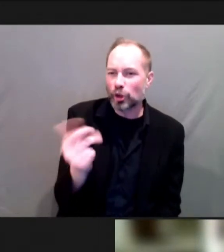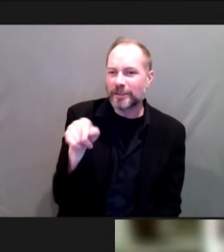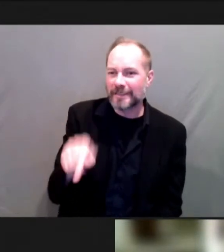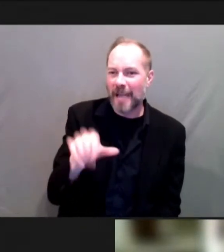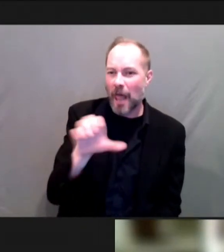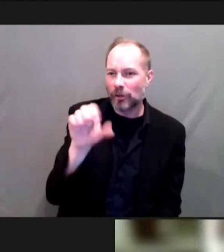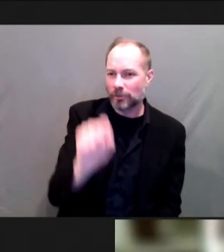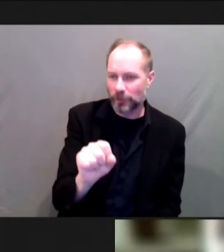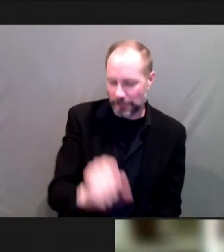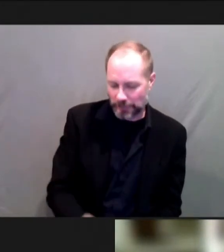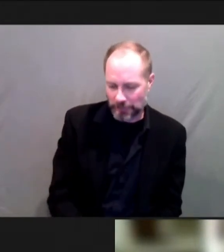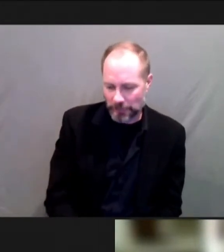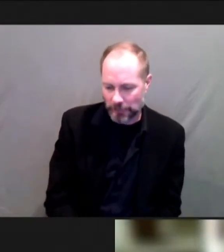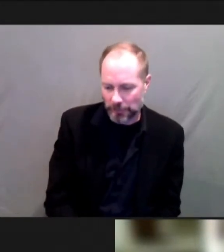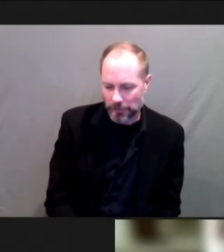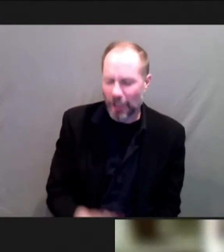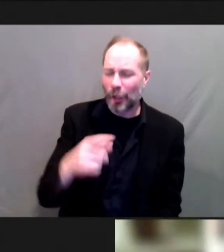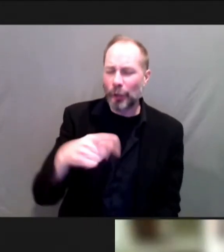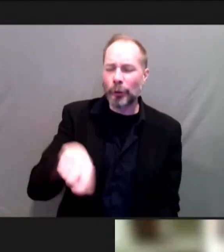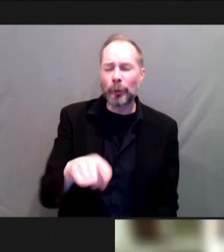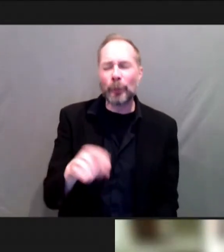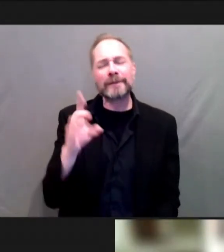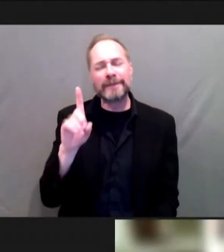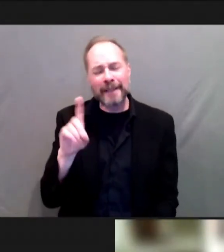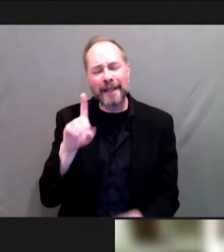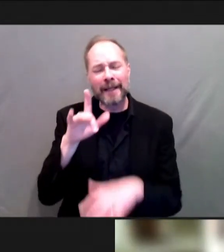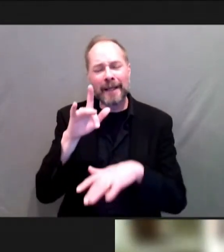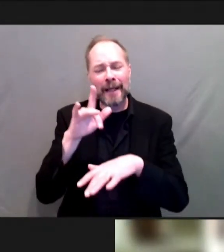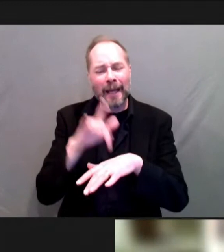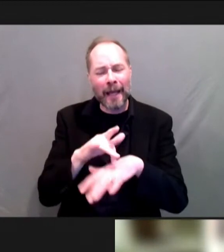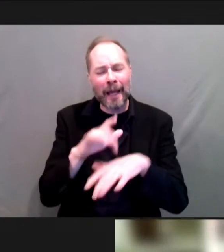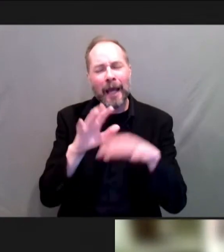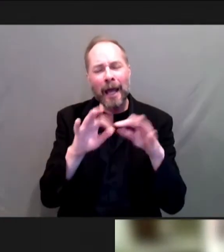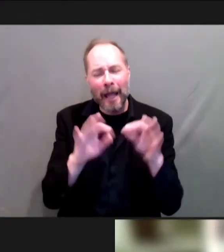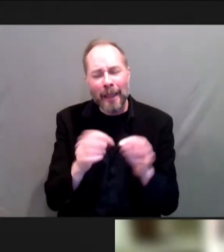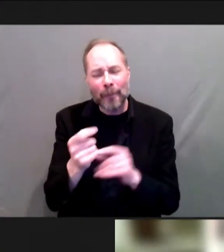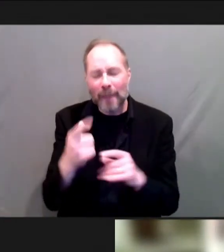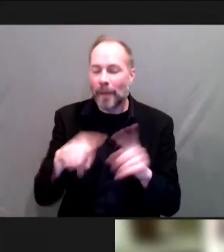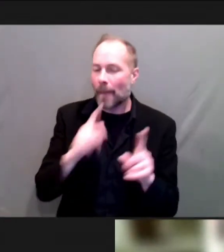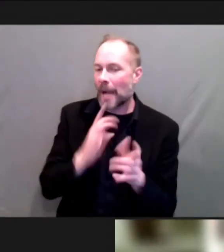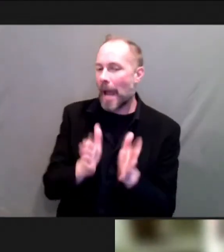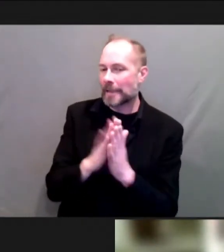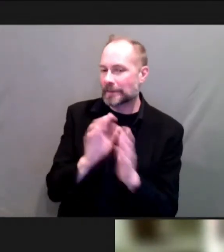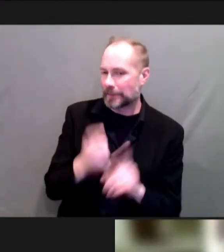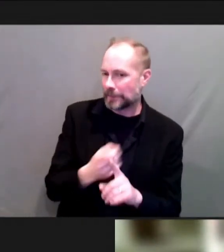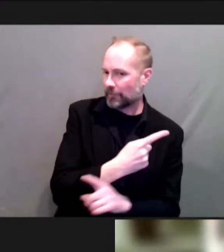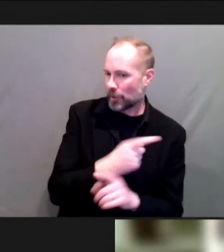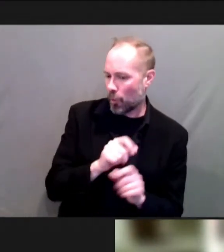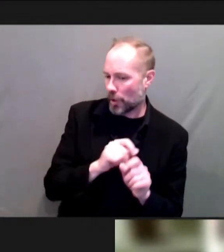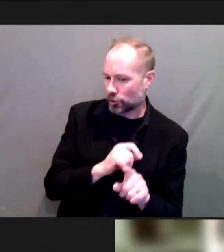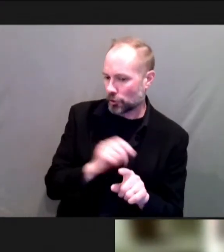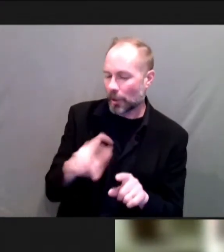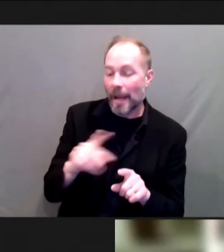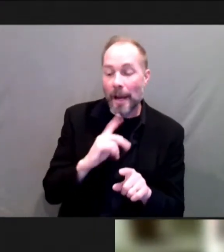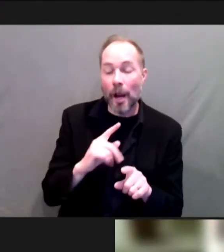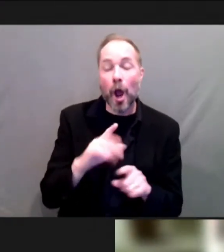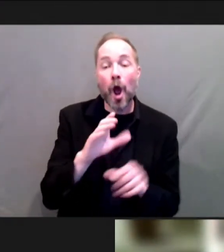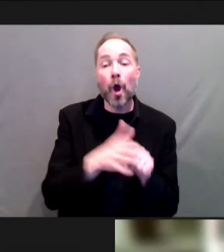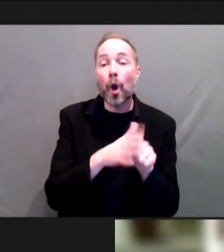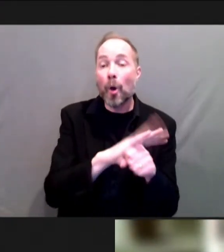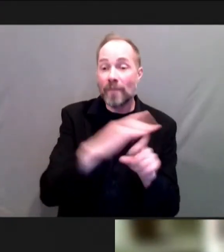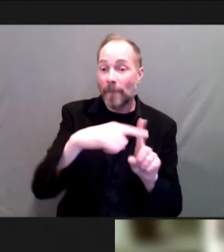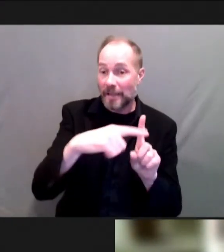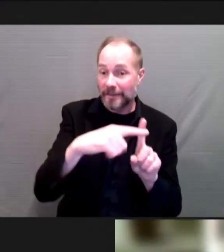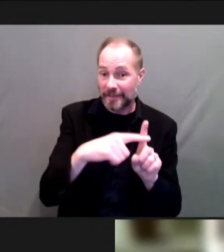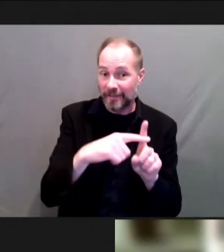Colorado Springs. You guys kind of already touched on this, but I'm going to ask it in kind of a different way. So COVID positivity rates have